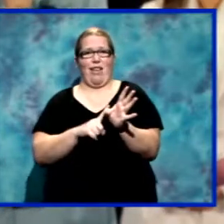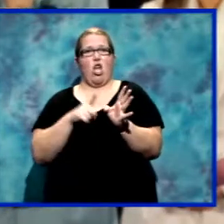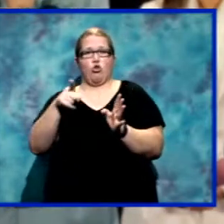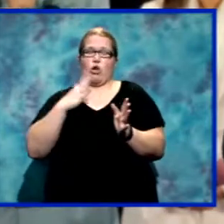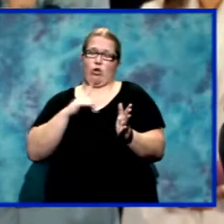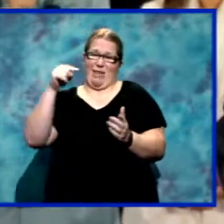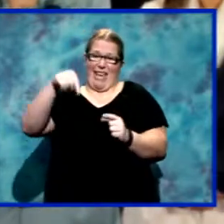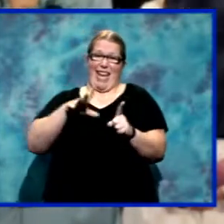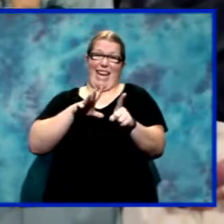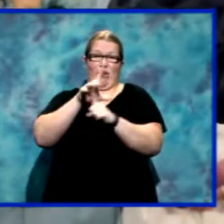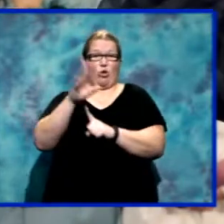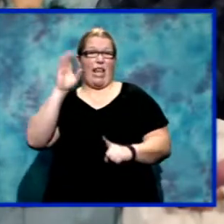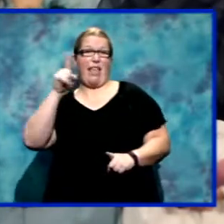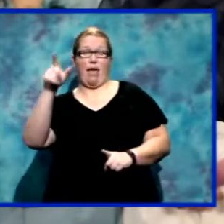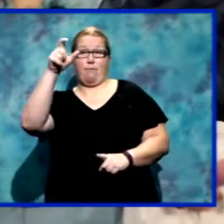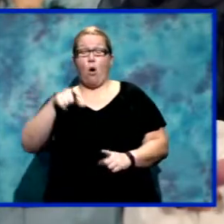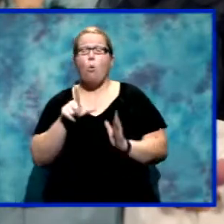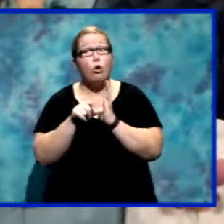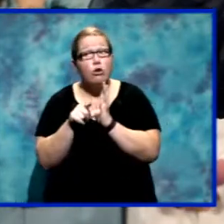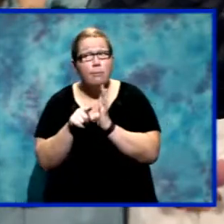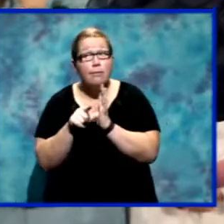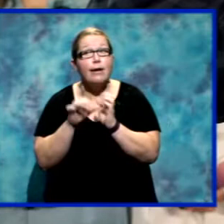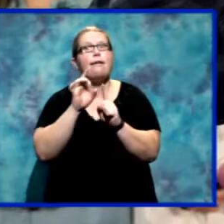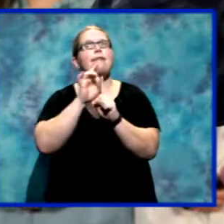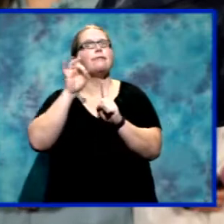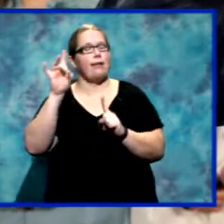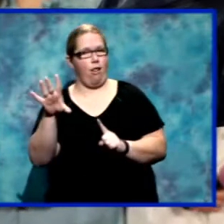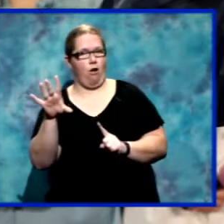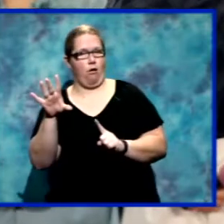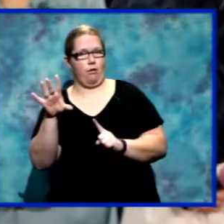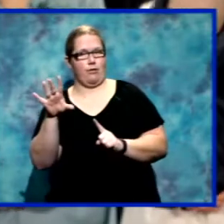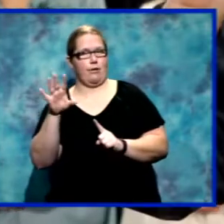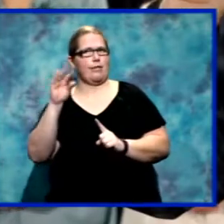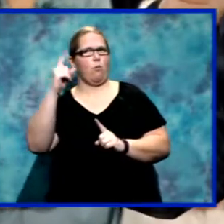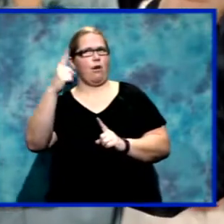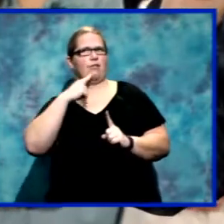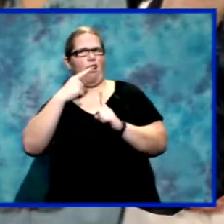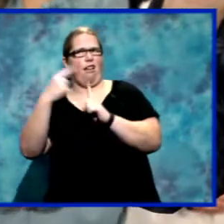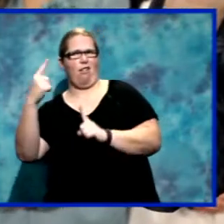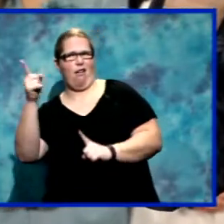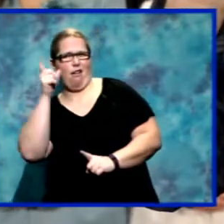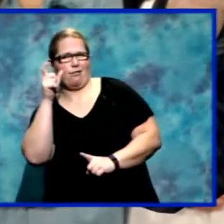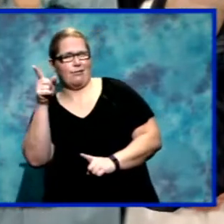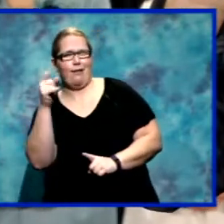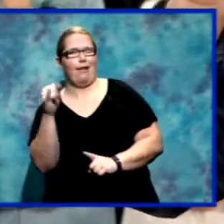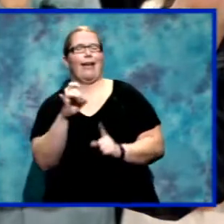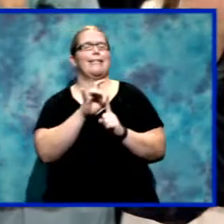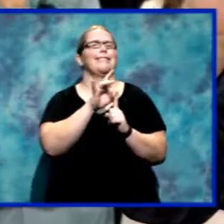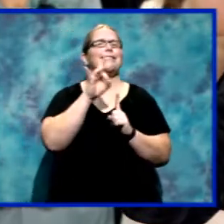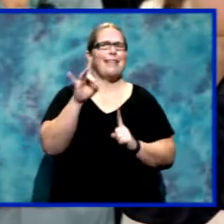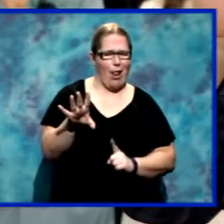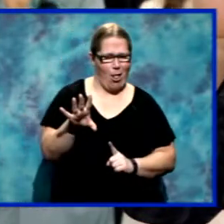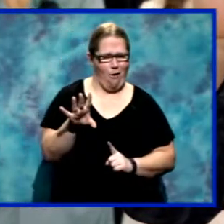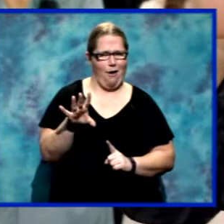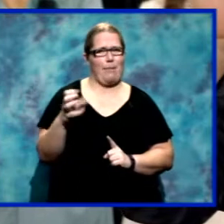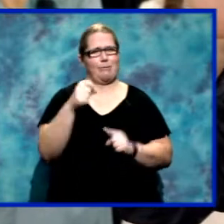next week to hear this guy. What time? 10 o'clock. Someone said 11 o'clock. 10